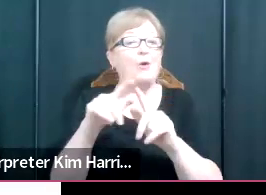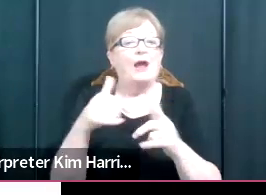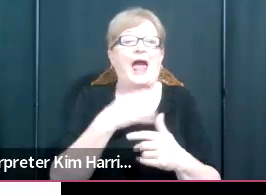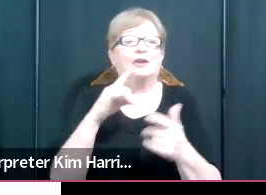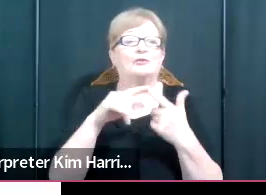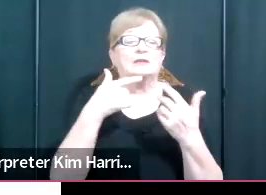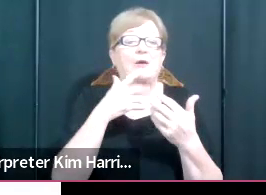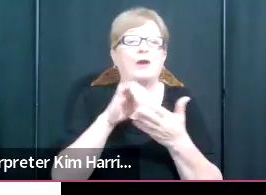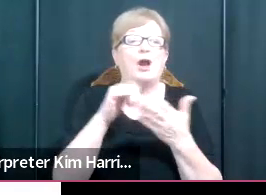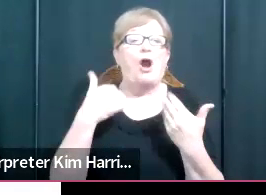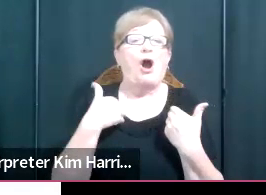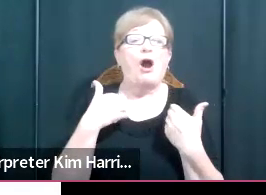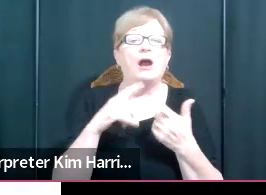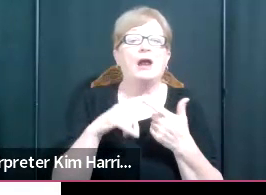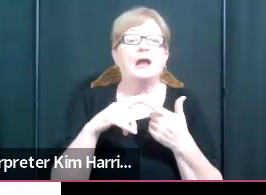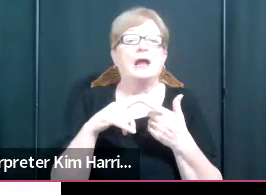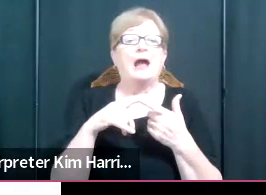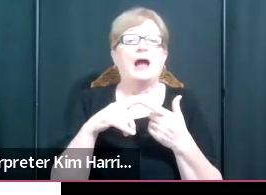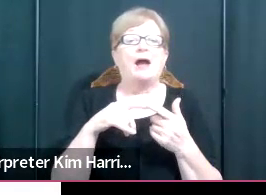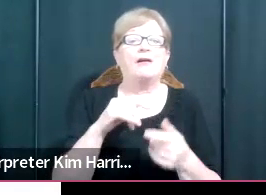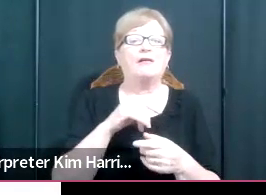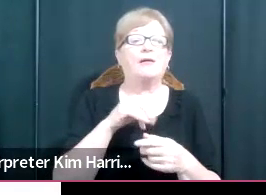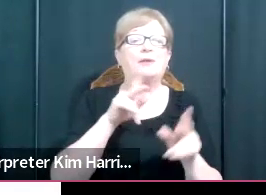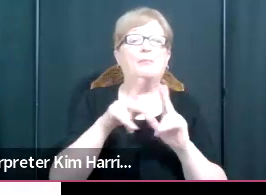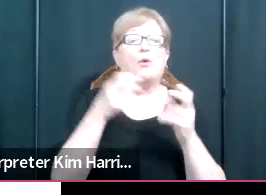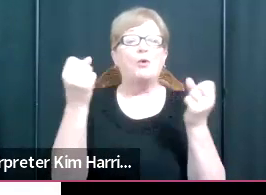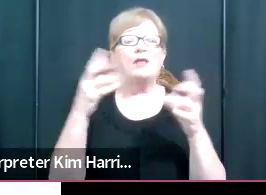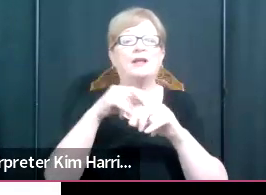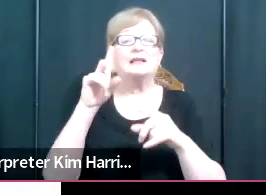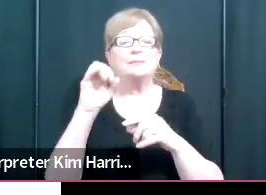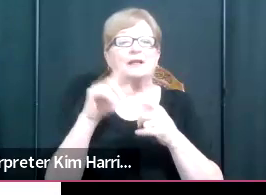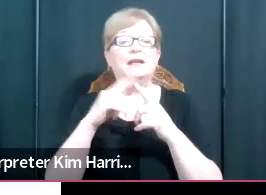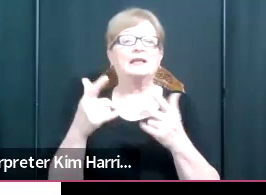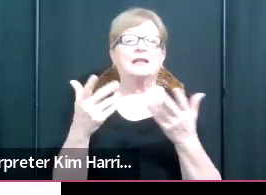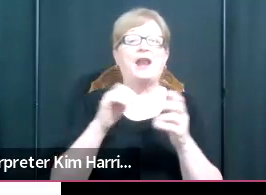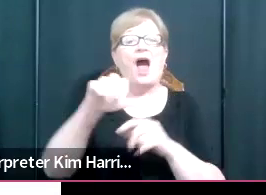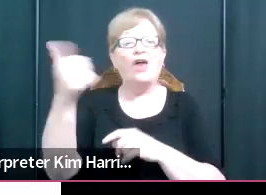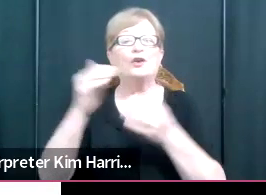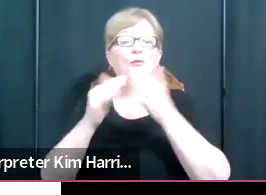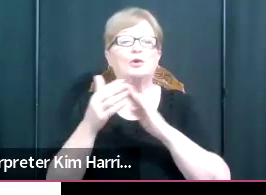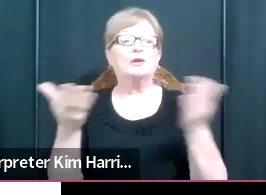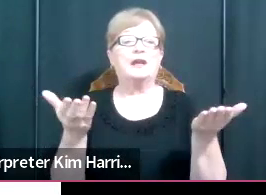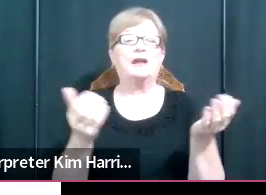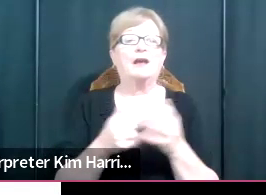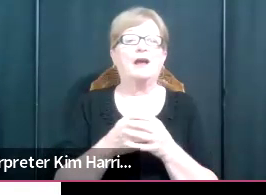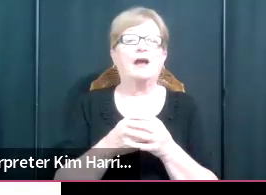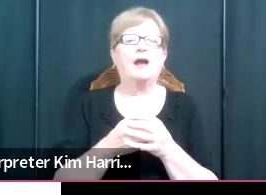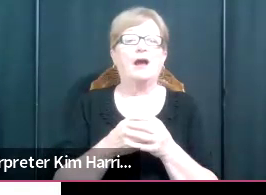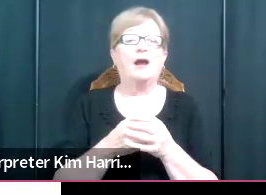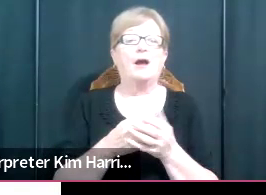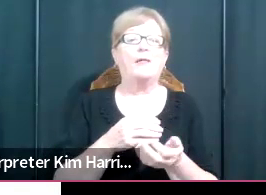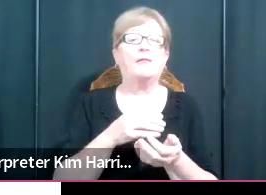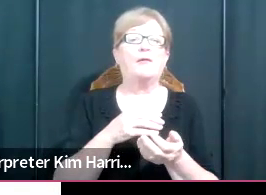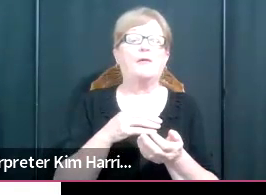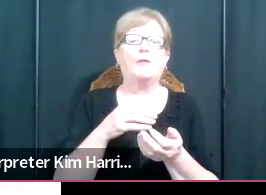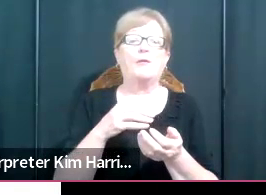with disabilities, for people with disabilities, and other community members. The picture on this slide is someone talking to